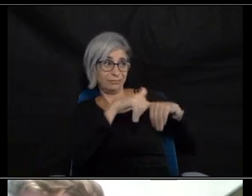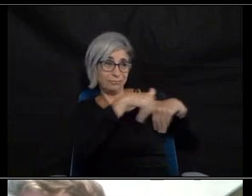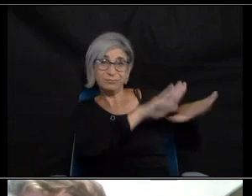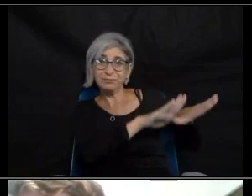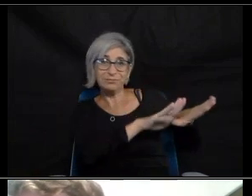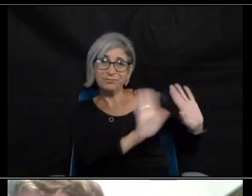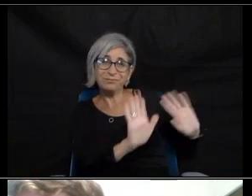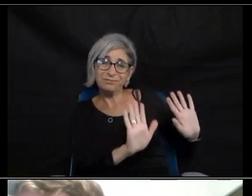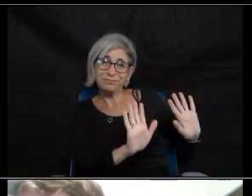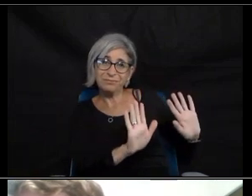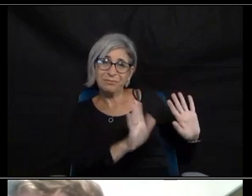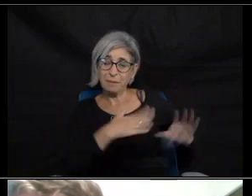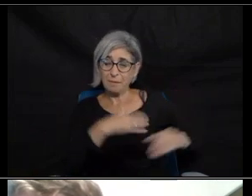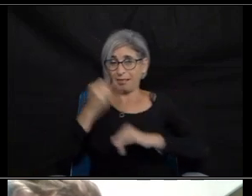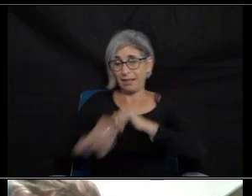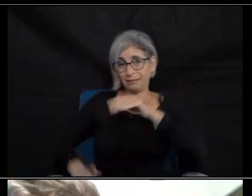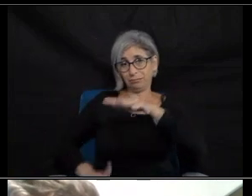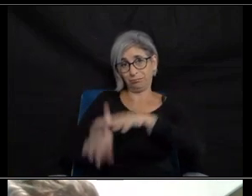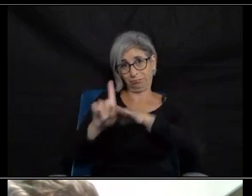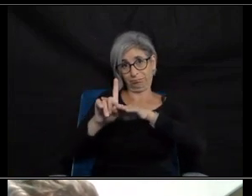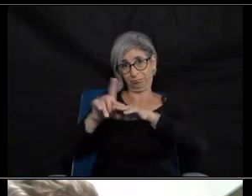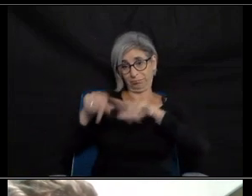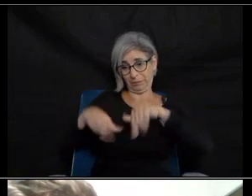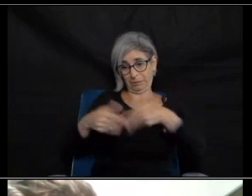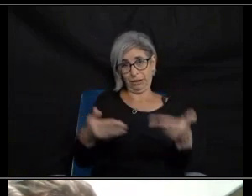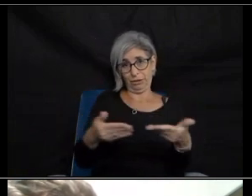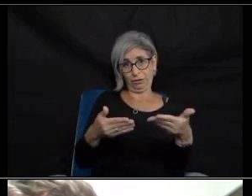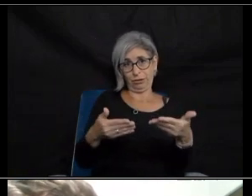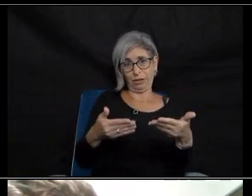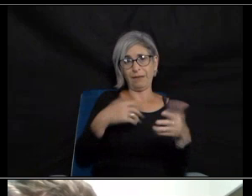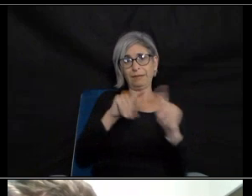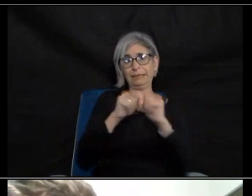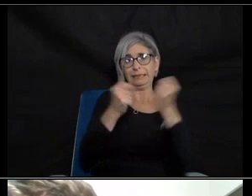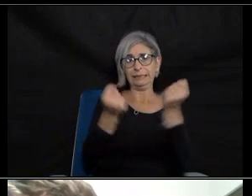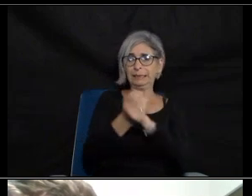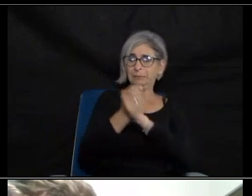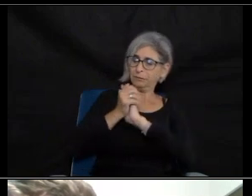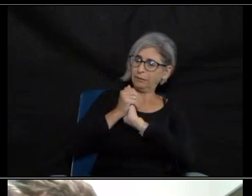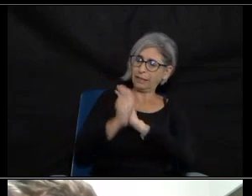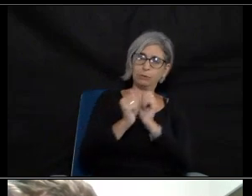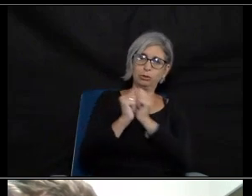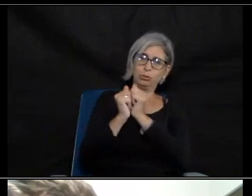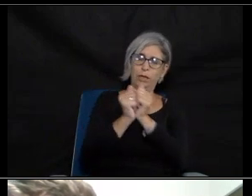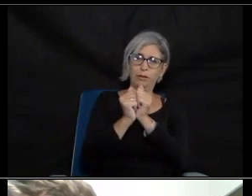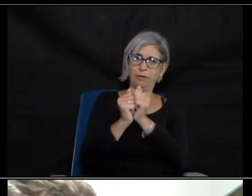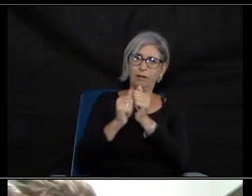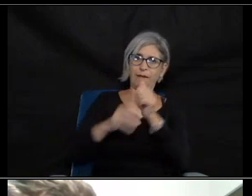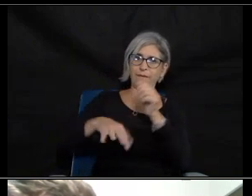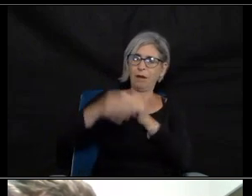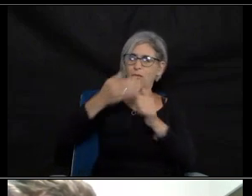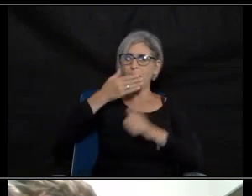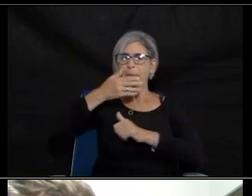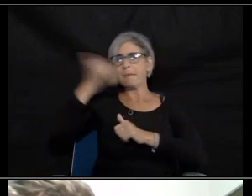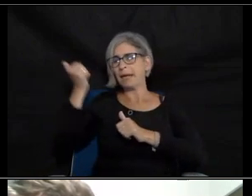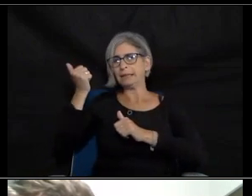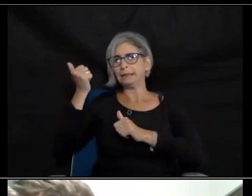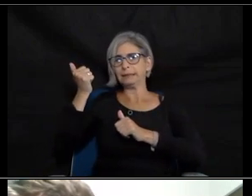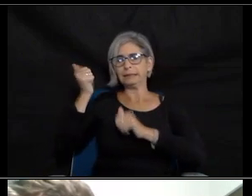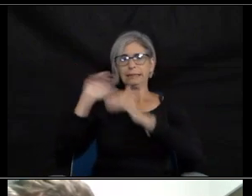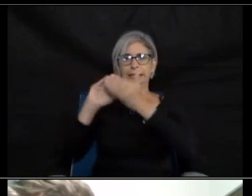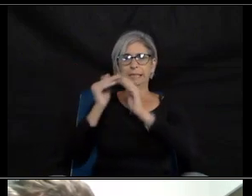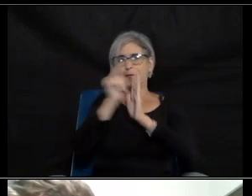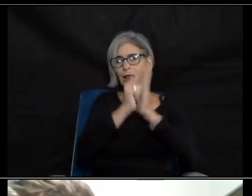Since my last appearance here, I put together a team of experts. I found the best municipal